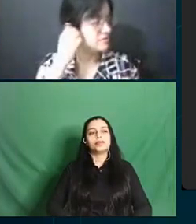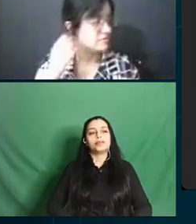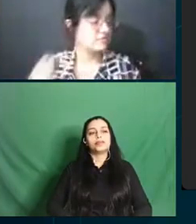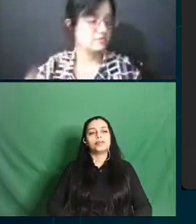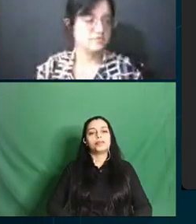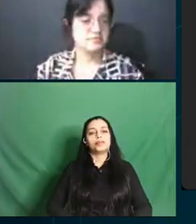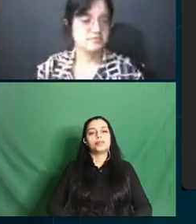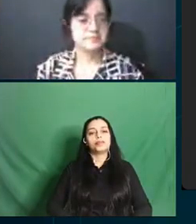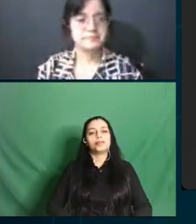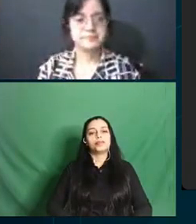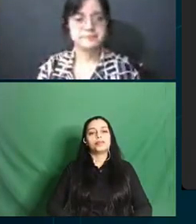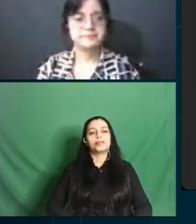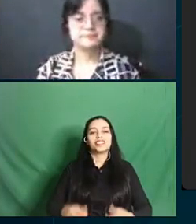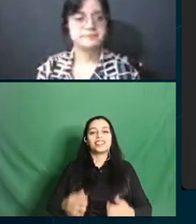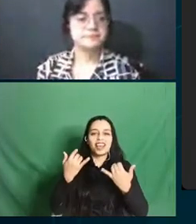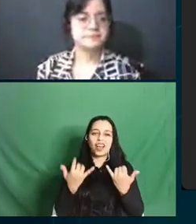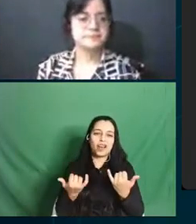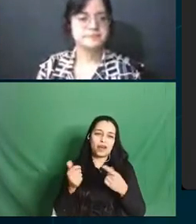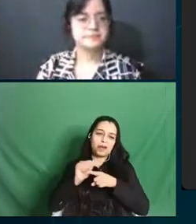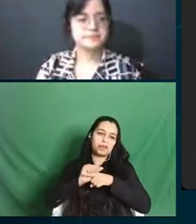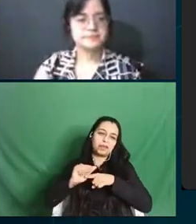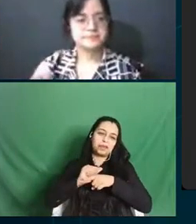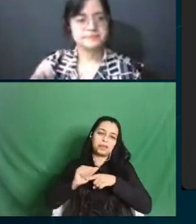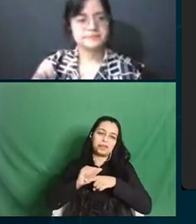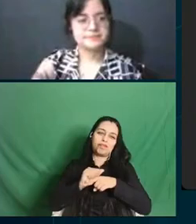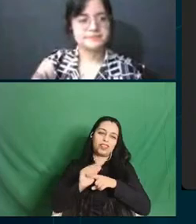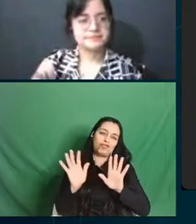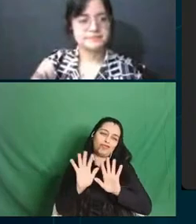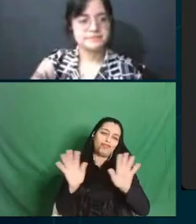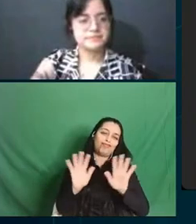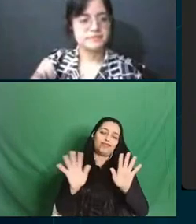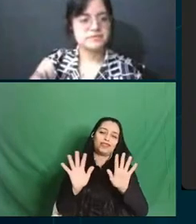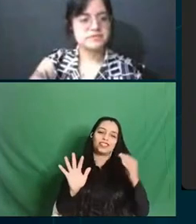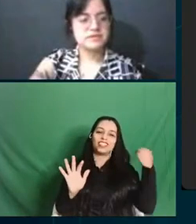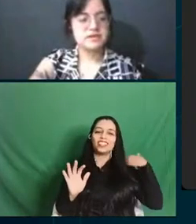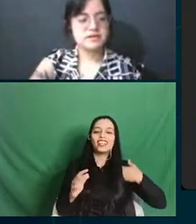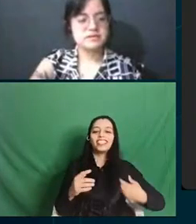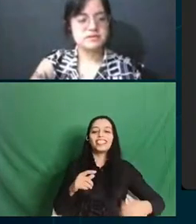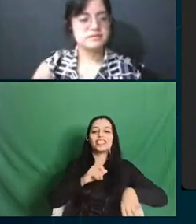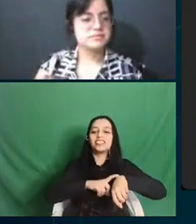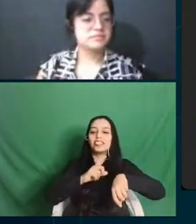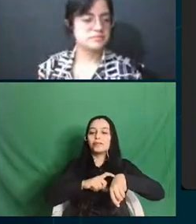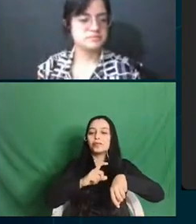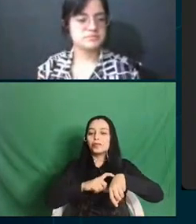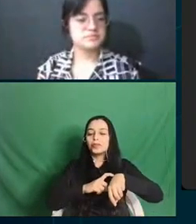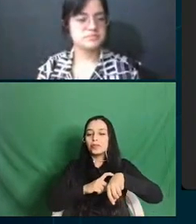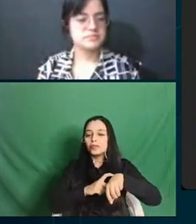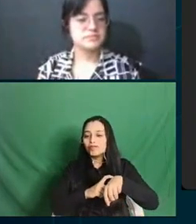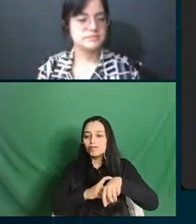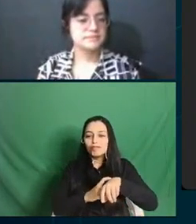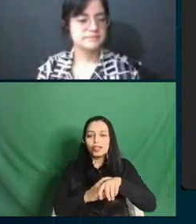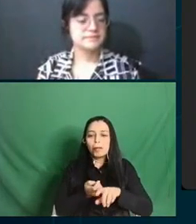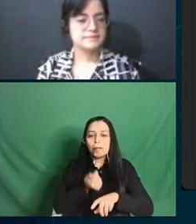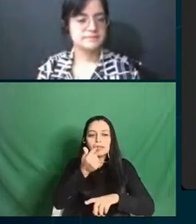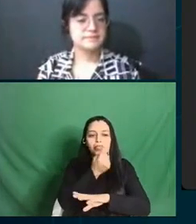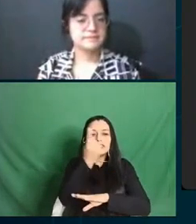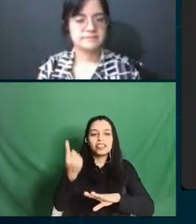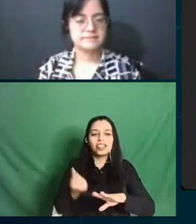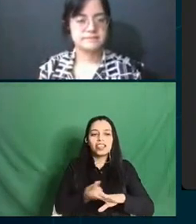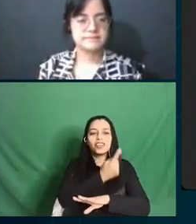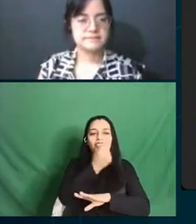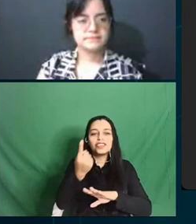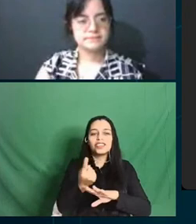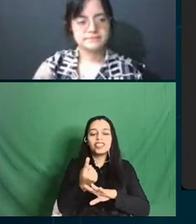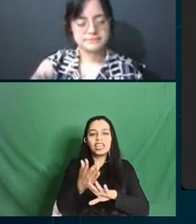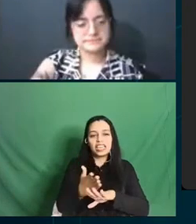No, I think we'll wrap it up at the hour here, because we're pretty much at the end. Yeah. I think so too. What I'd say